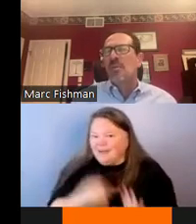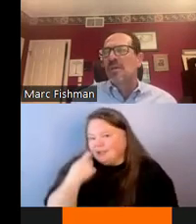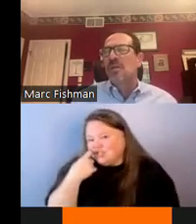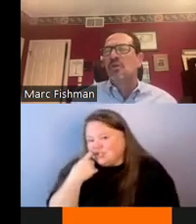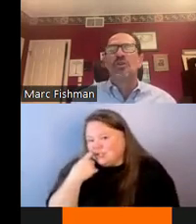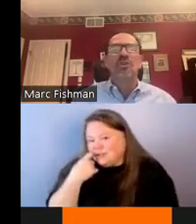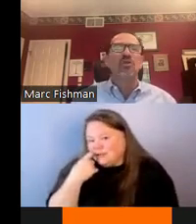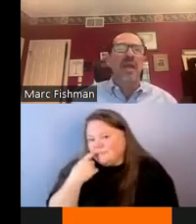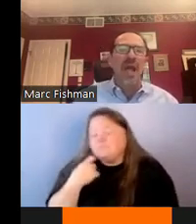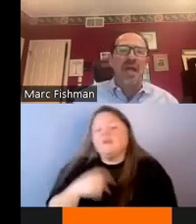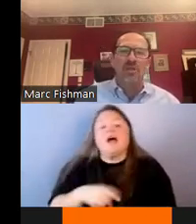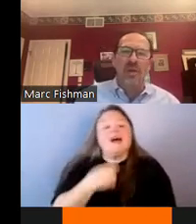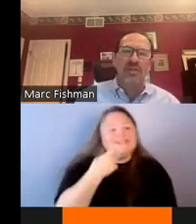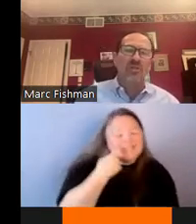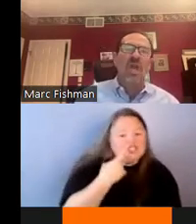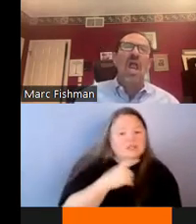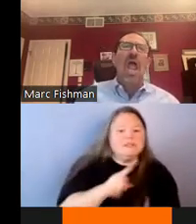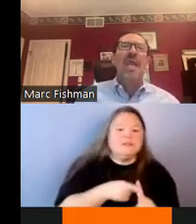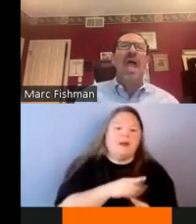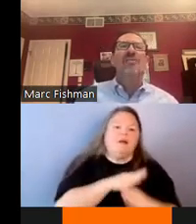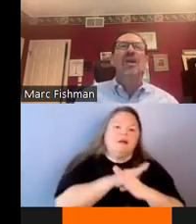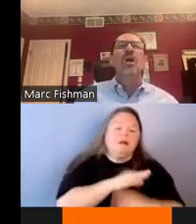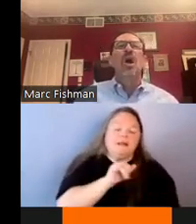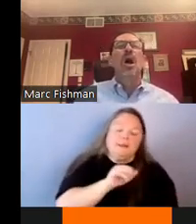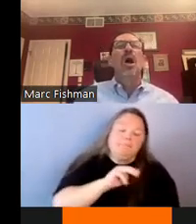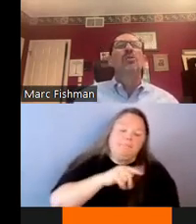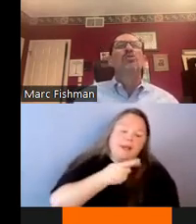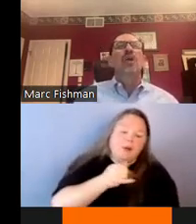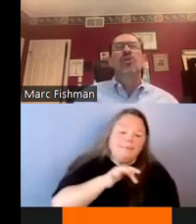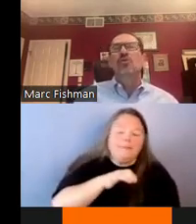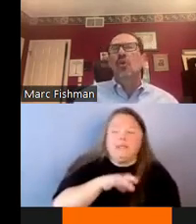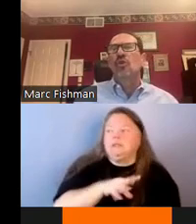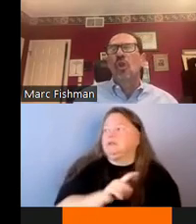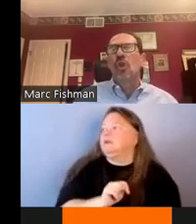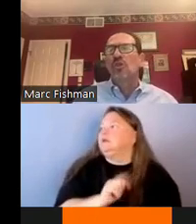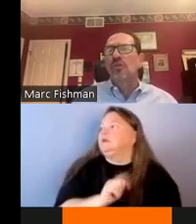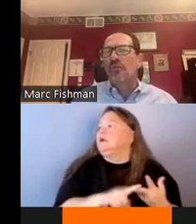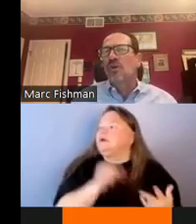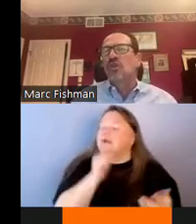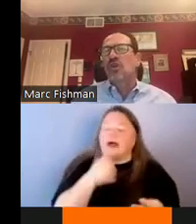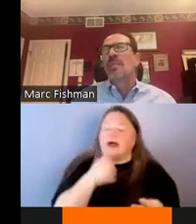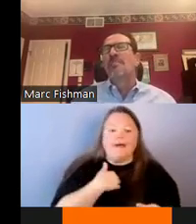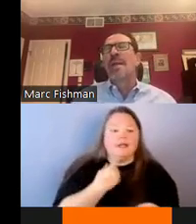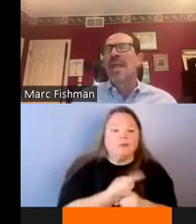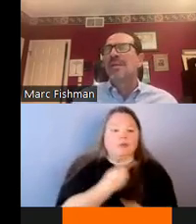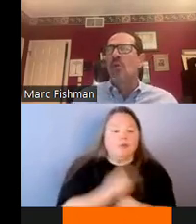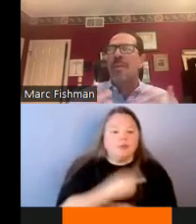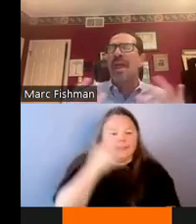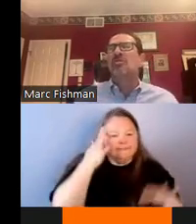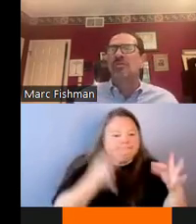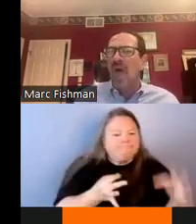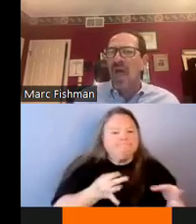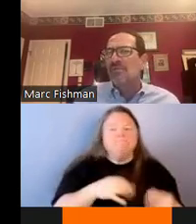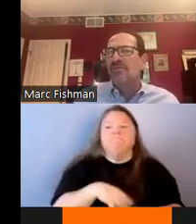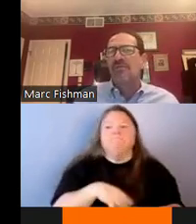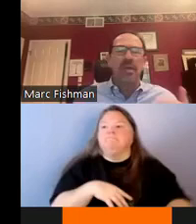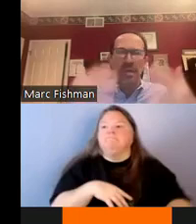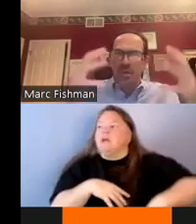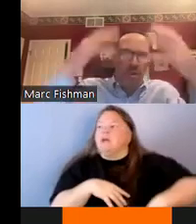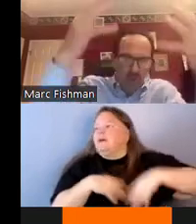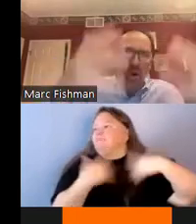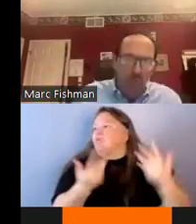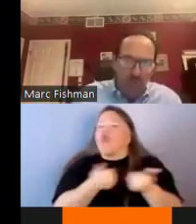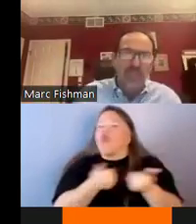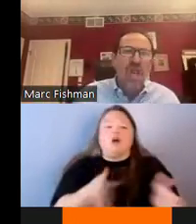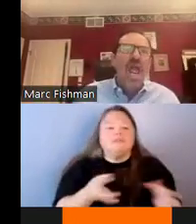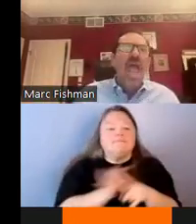with impairment and using despite consequences and having psychosocial loss of function in the main domains of life. And